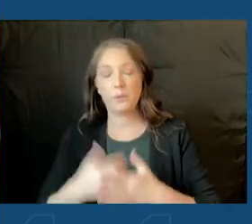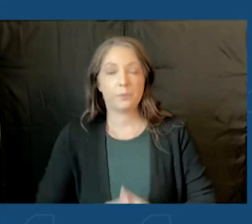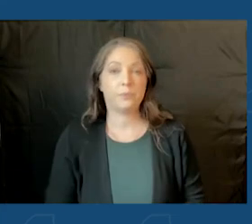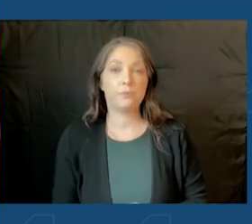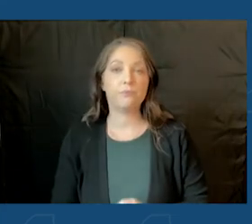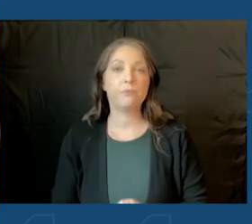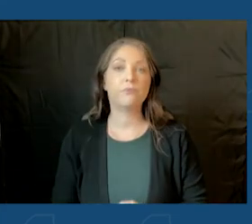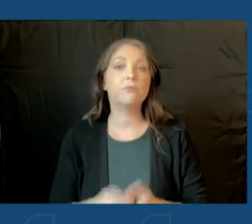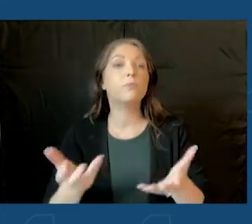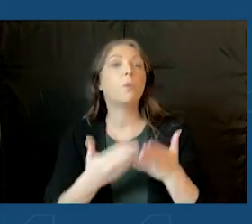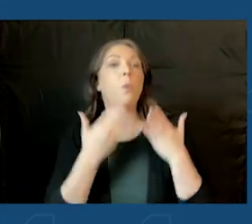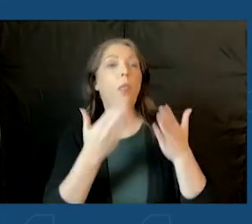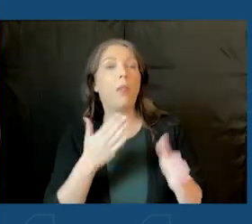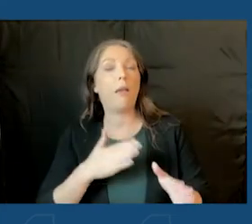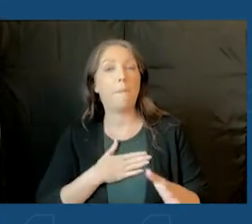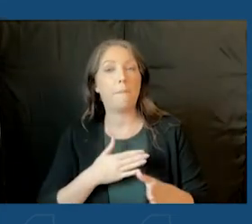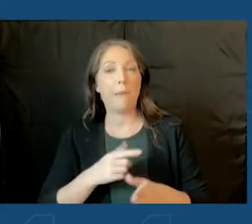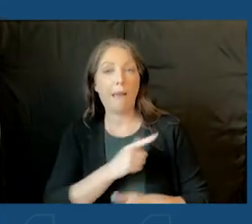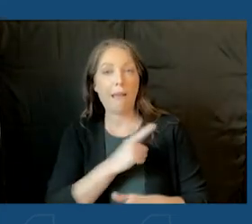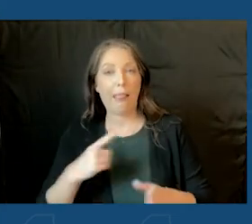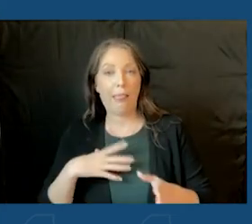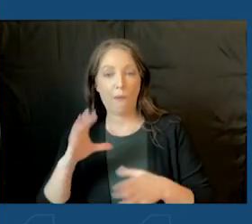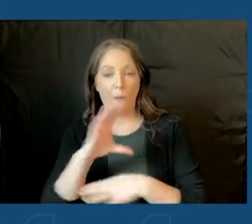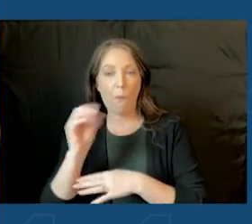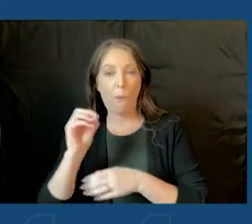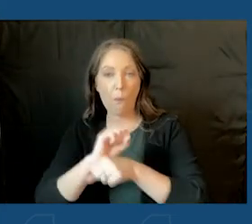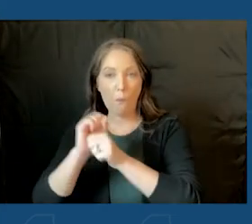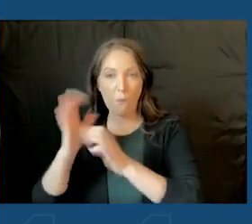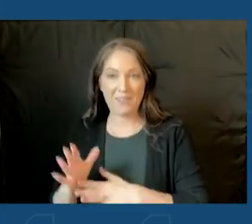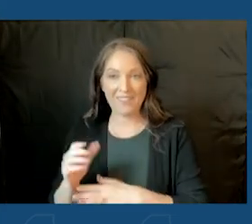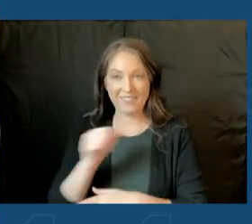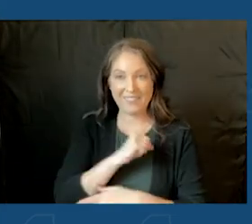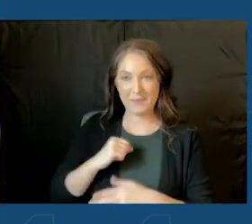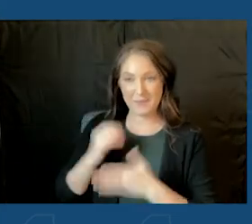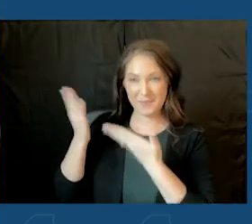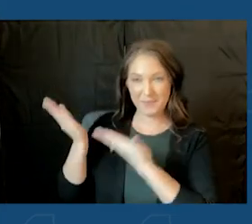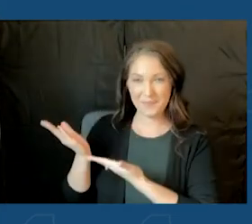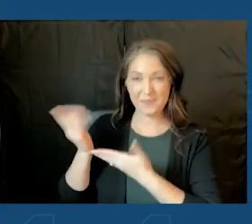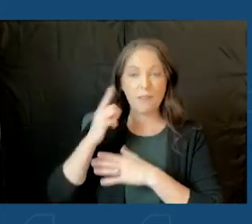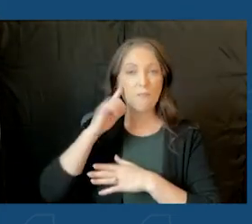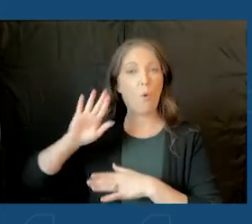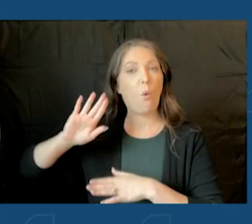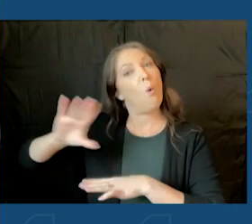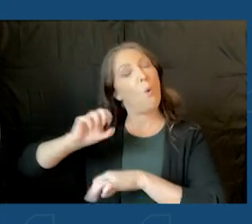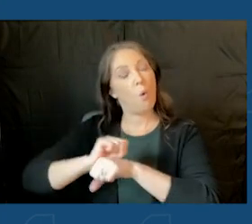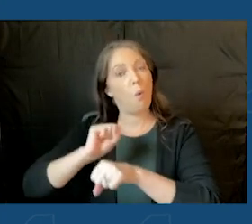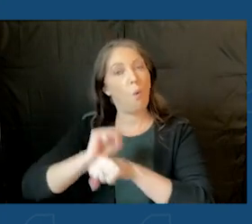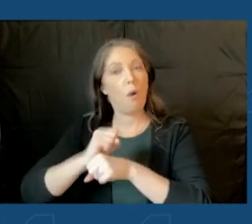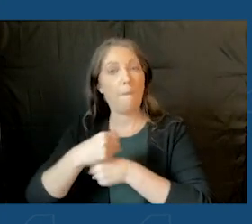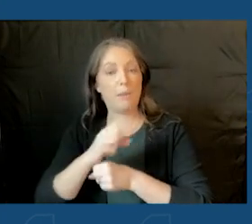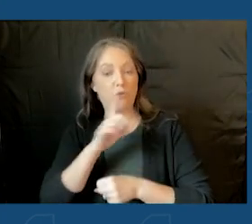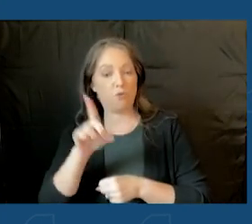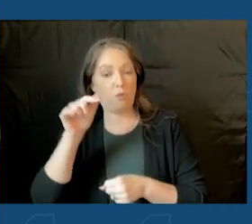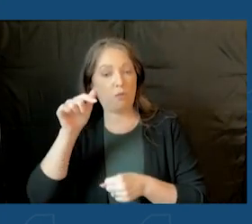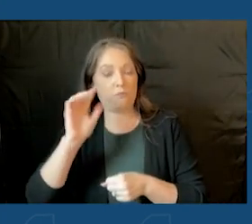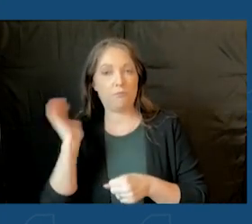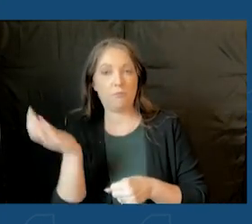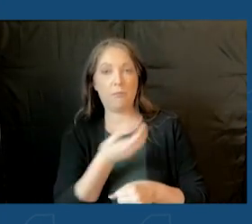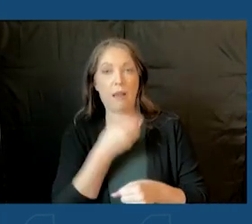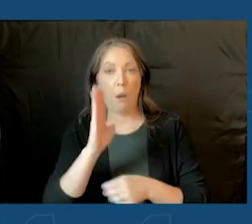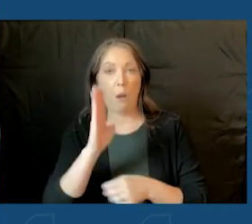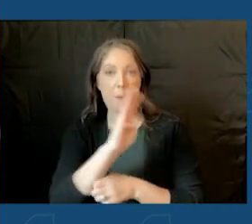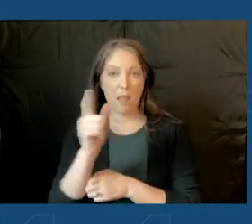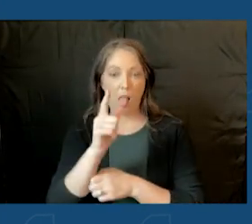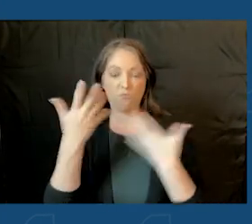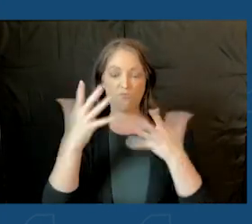also want to thank my legislative colleague, Assemblywoman Carrie Warner, for her work in making sure that our bill passed